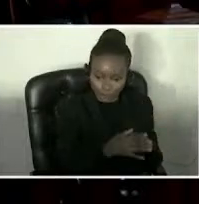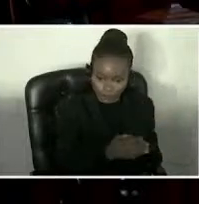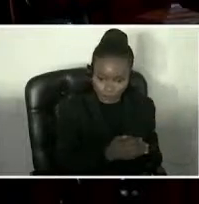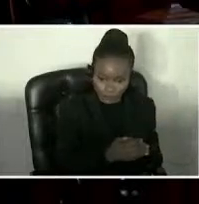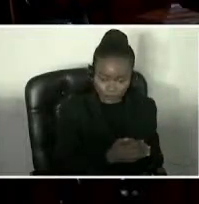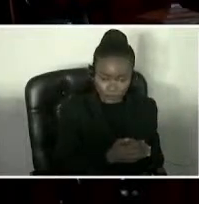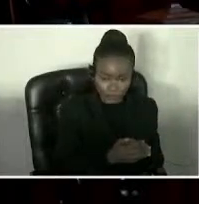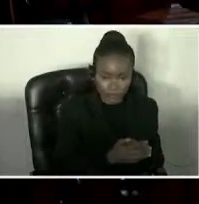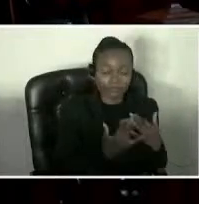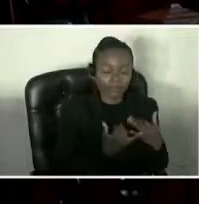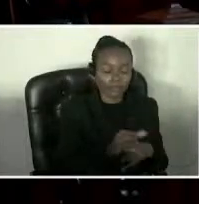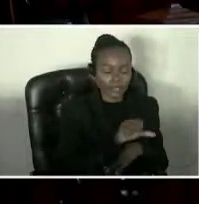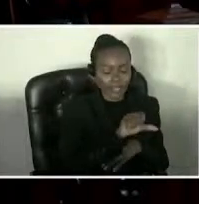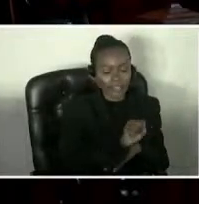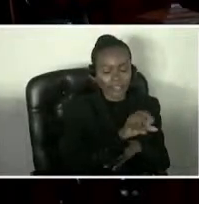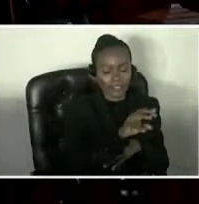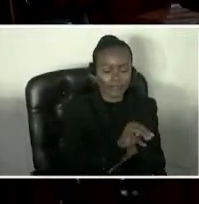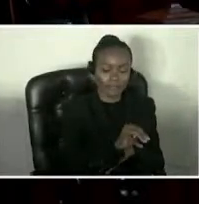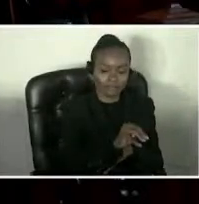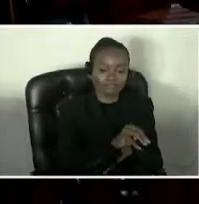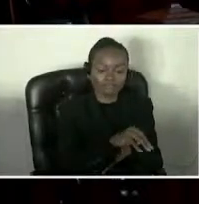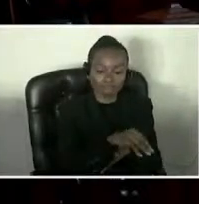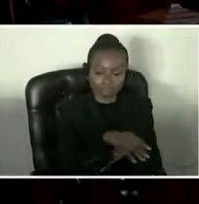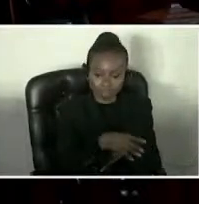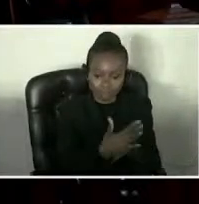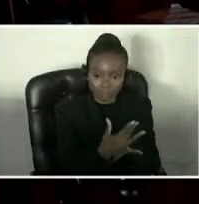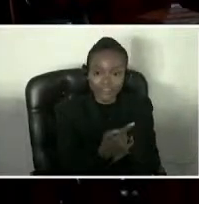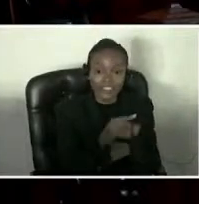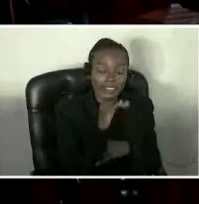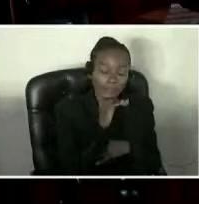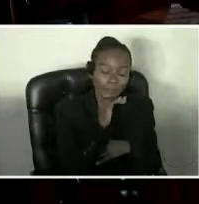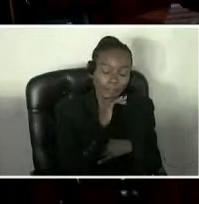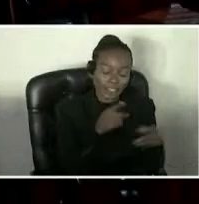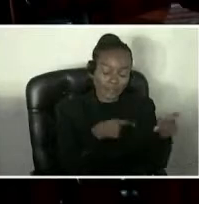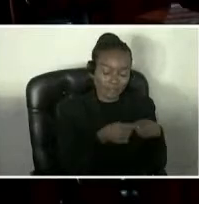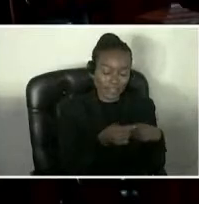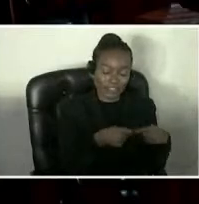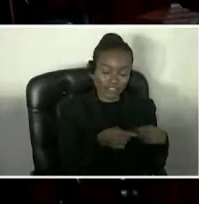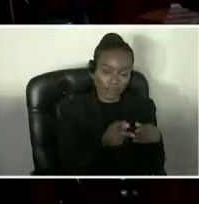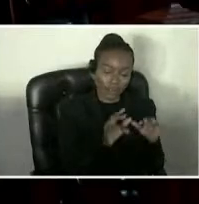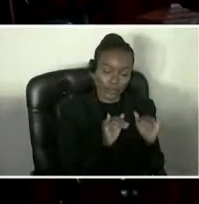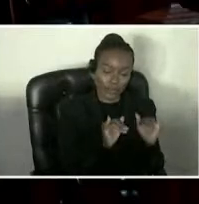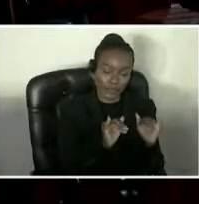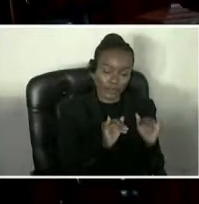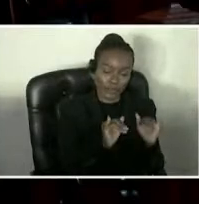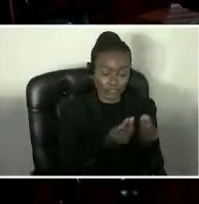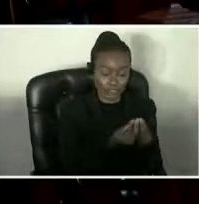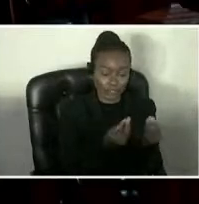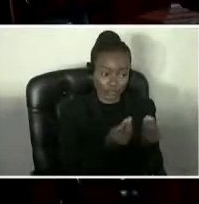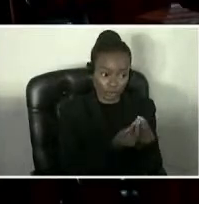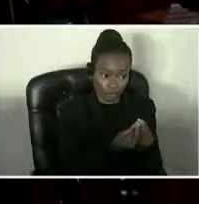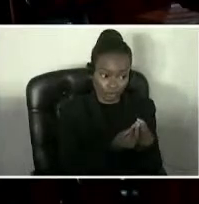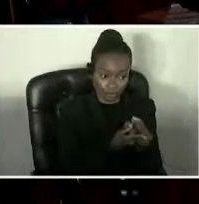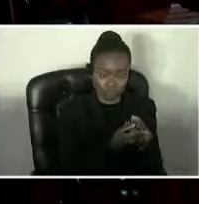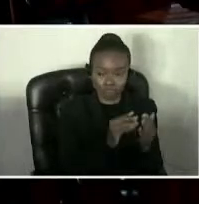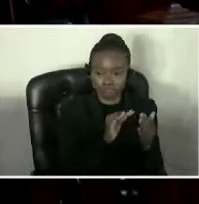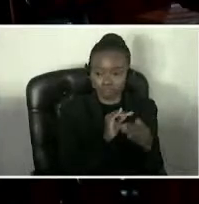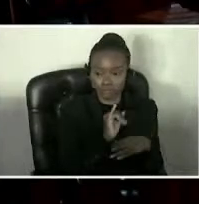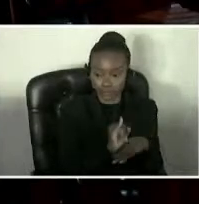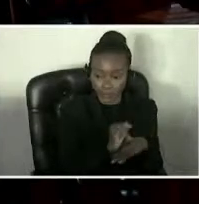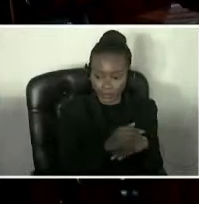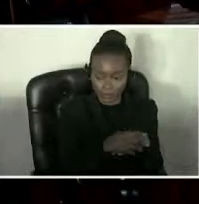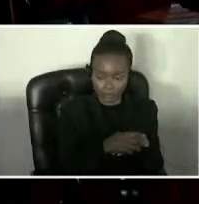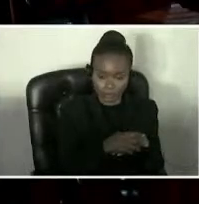carry out asean functions at the hospital resulting in irregular expenditures and stock outs the institution is underfunded to provide